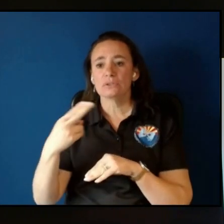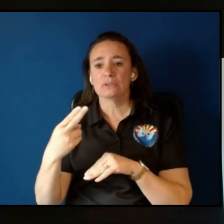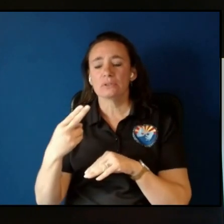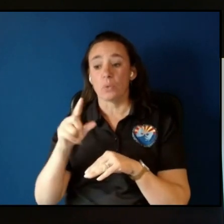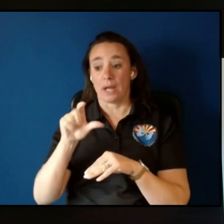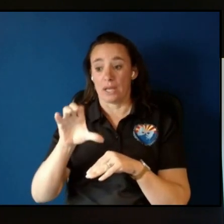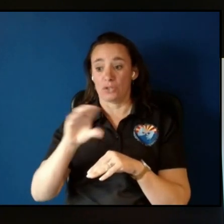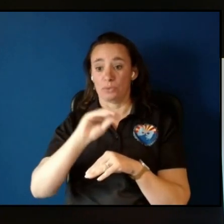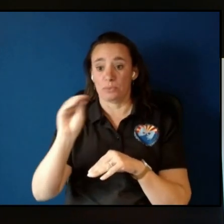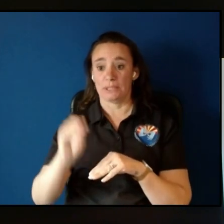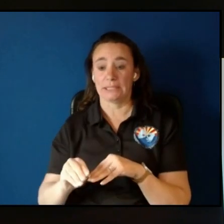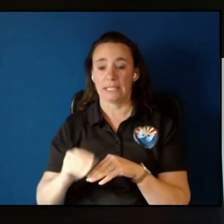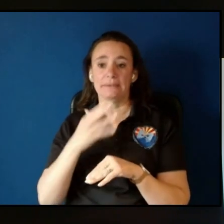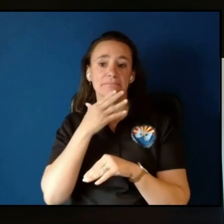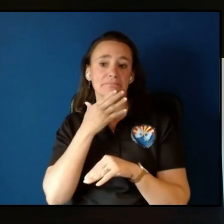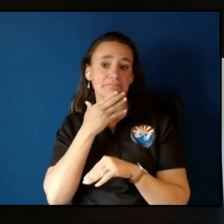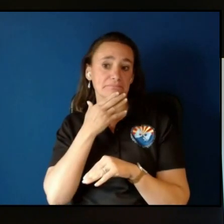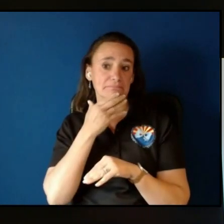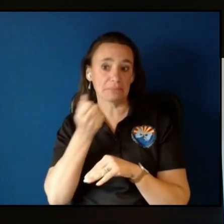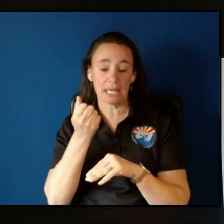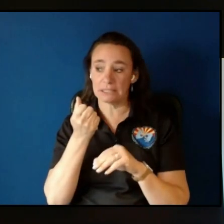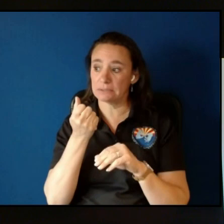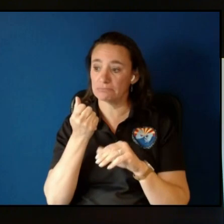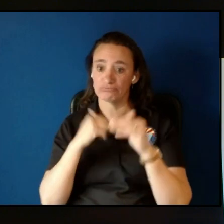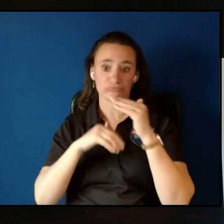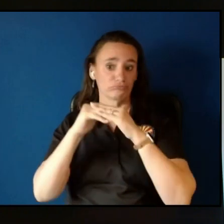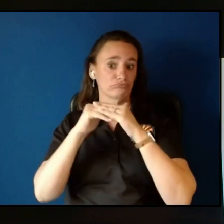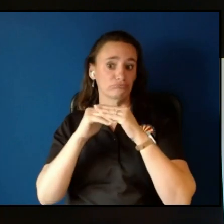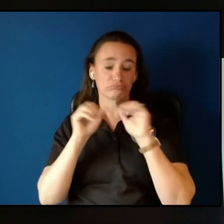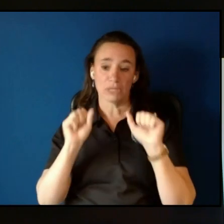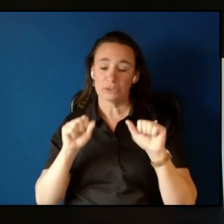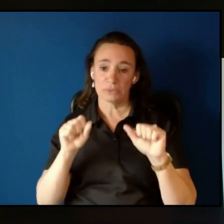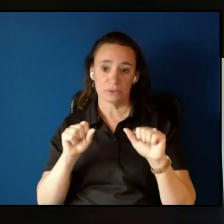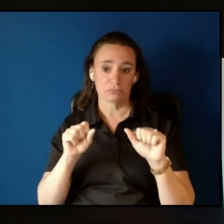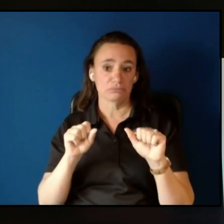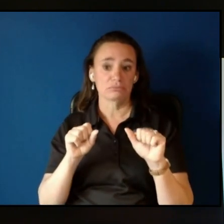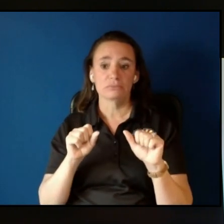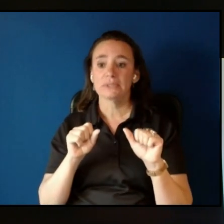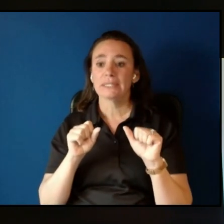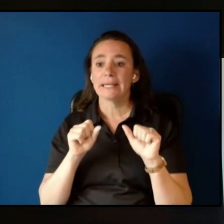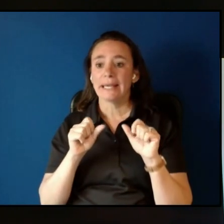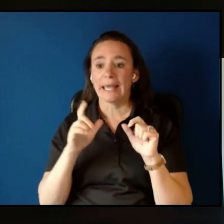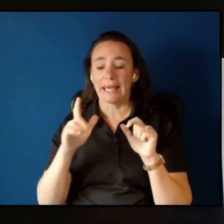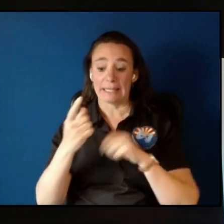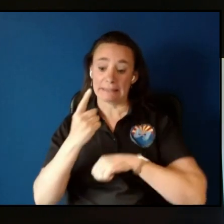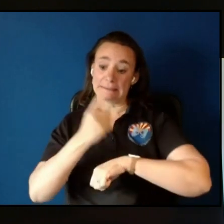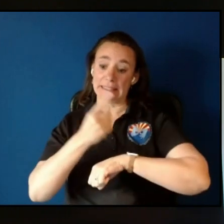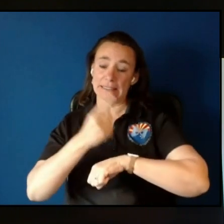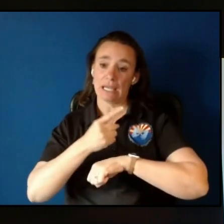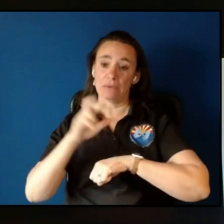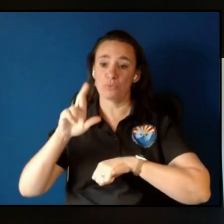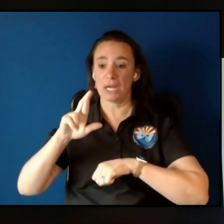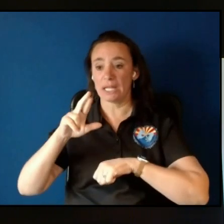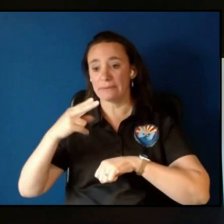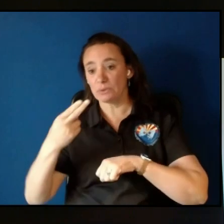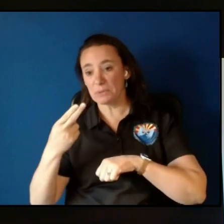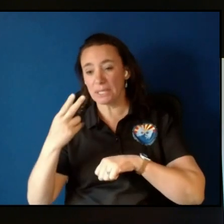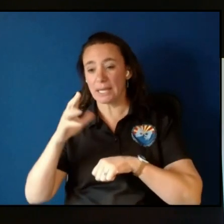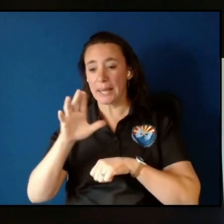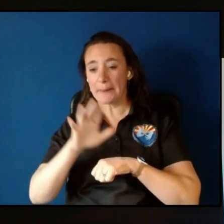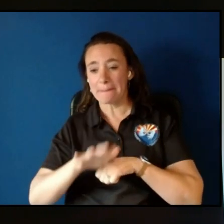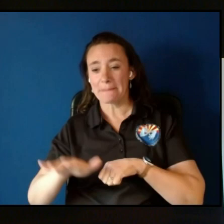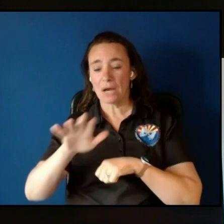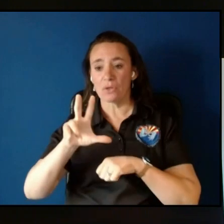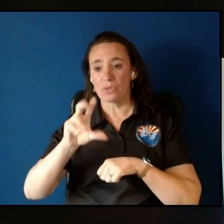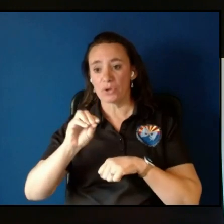is as good as it can possibly get. And even the daytime minimum relative humidity stayed up about 30% and higher, which